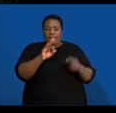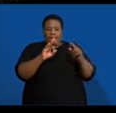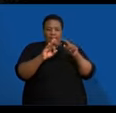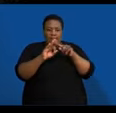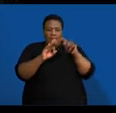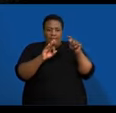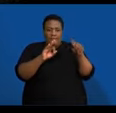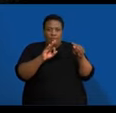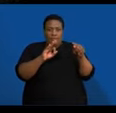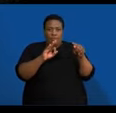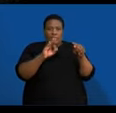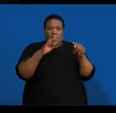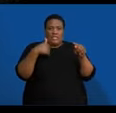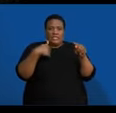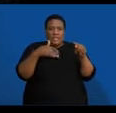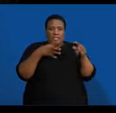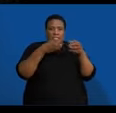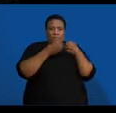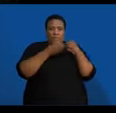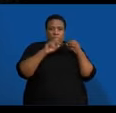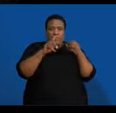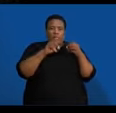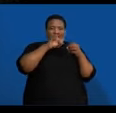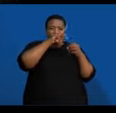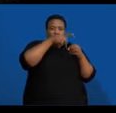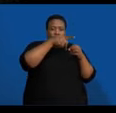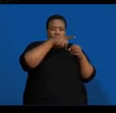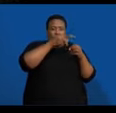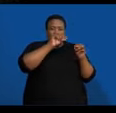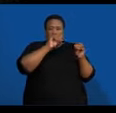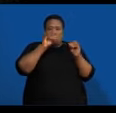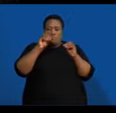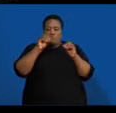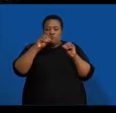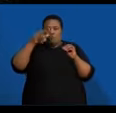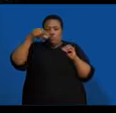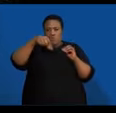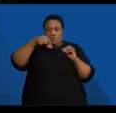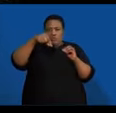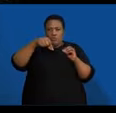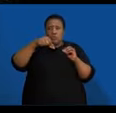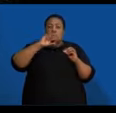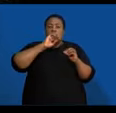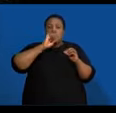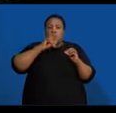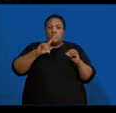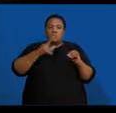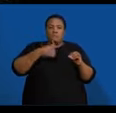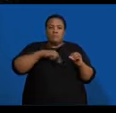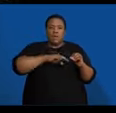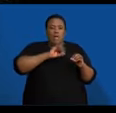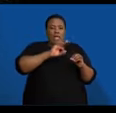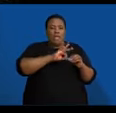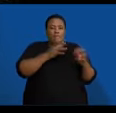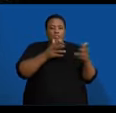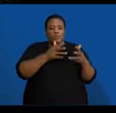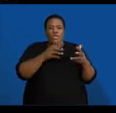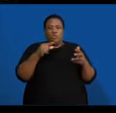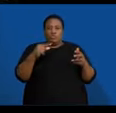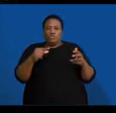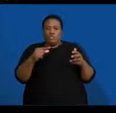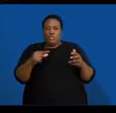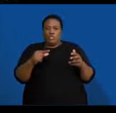they started with P and they went to Q. So what this means is our F is there by G and our Q